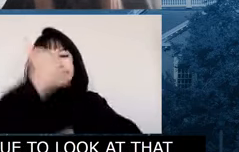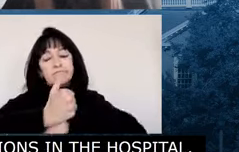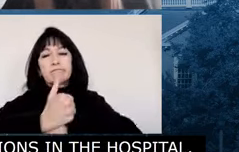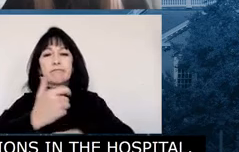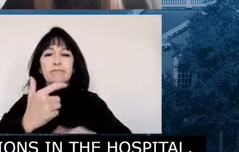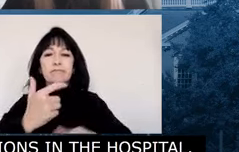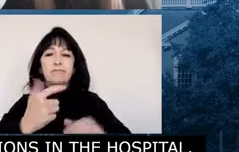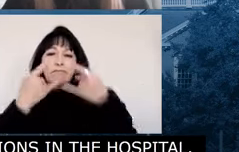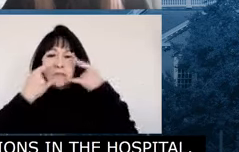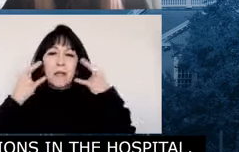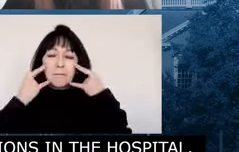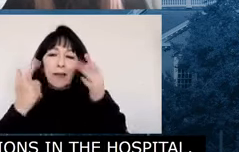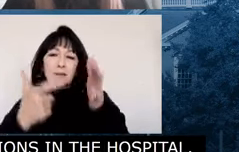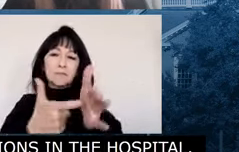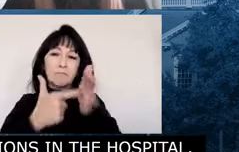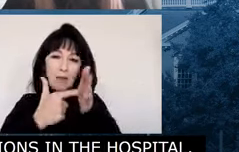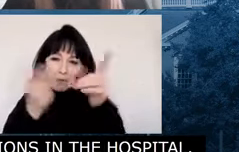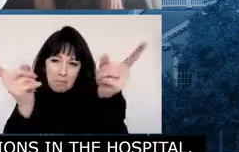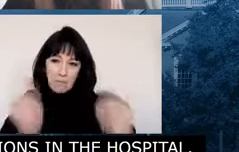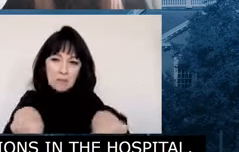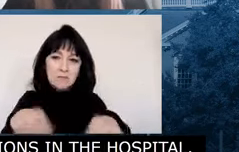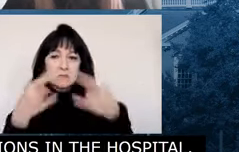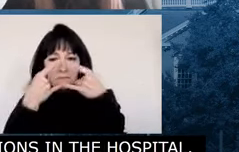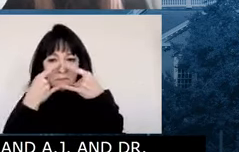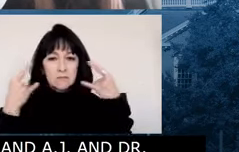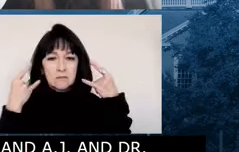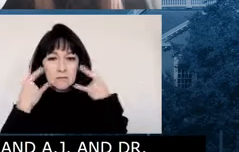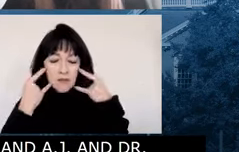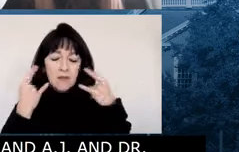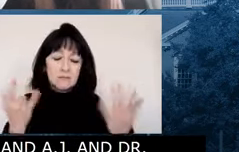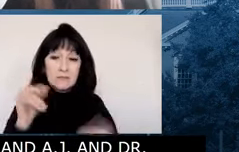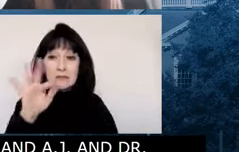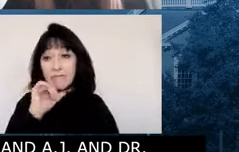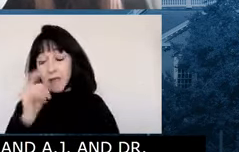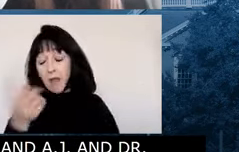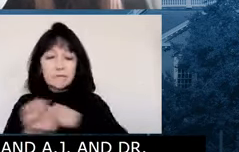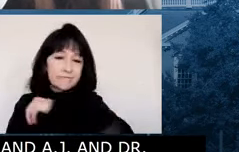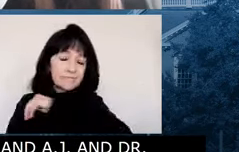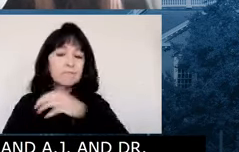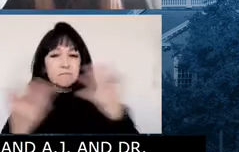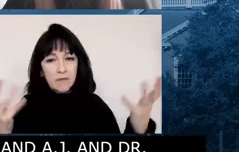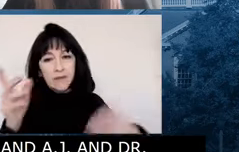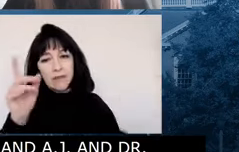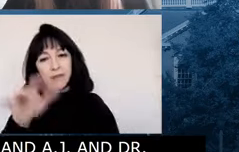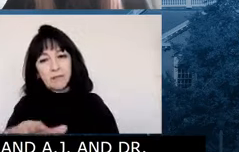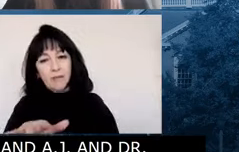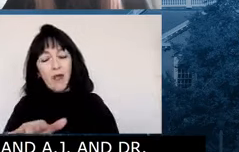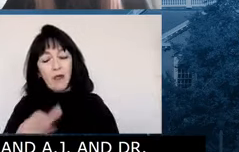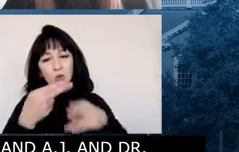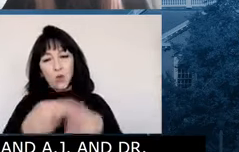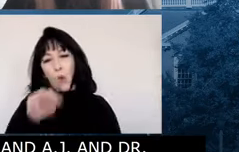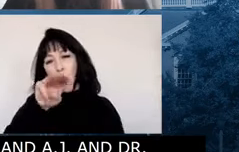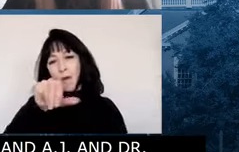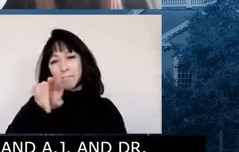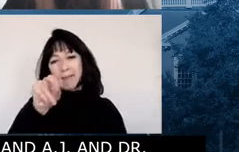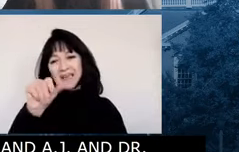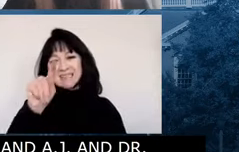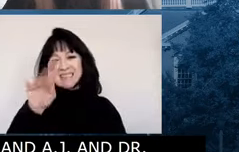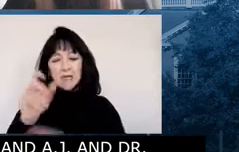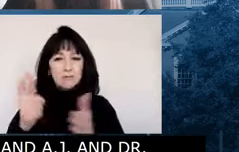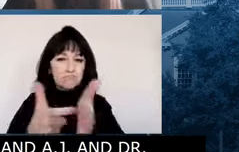I, later this week, I believe, and get a better update on what the conditions in the emergency rooms